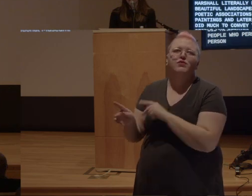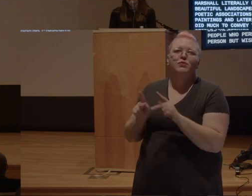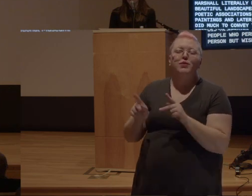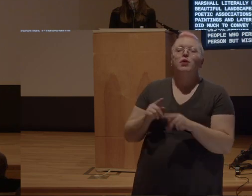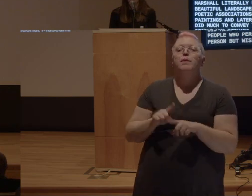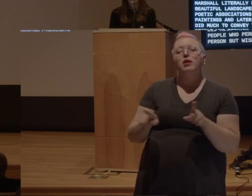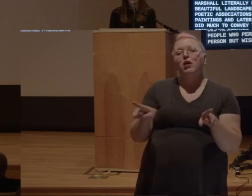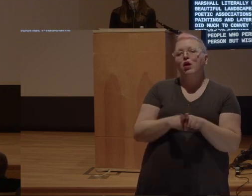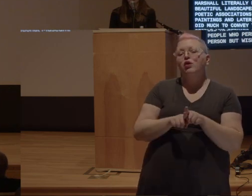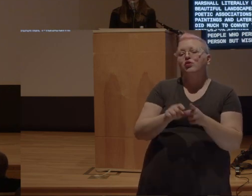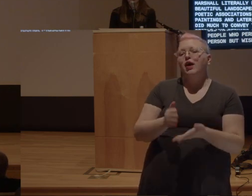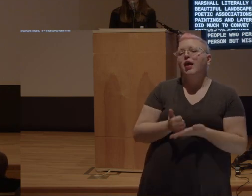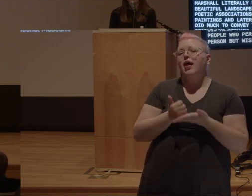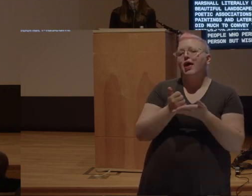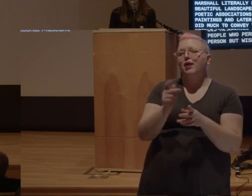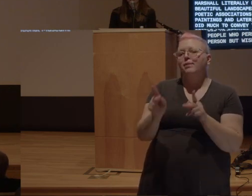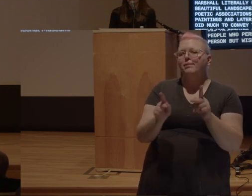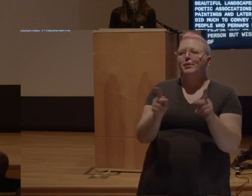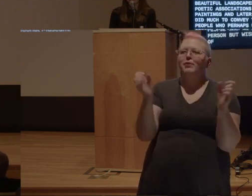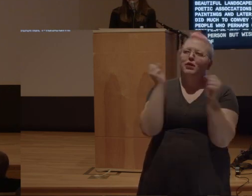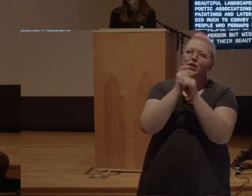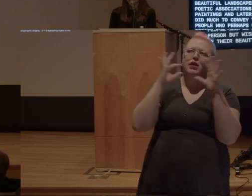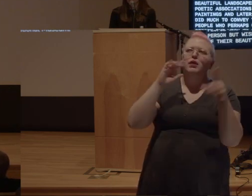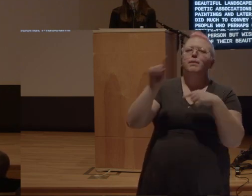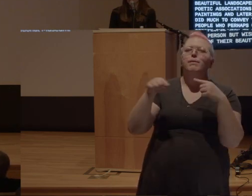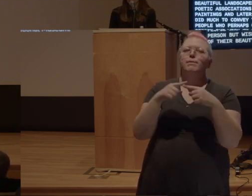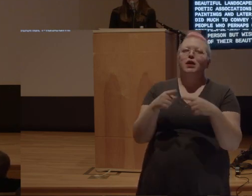to experience at least a vision of their beauty.